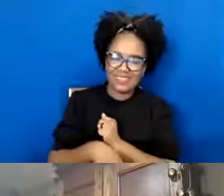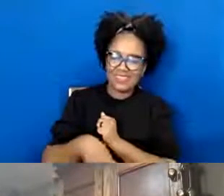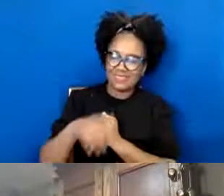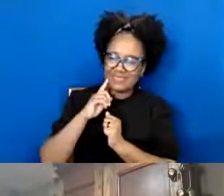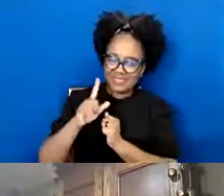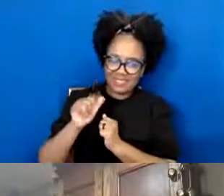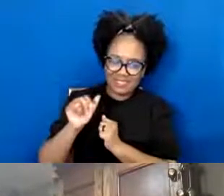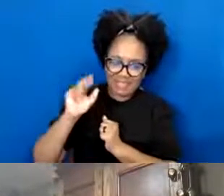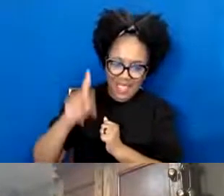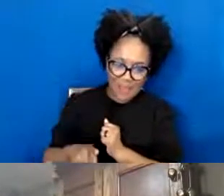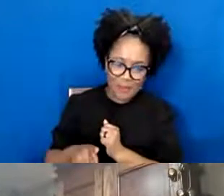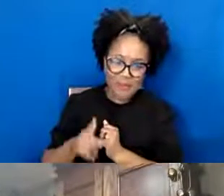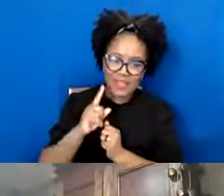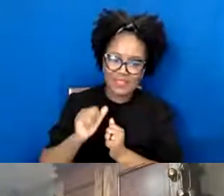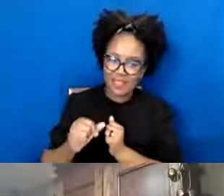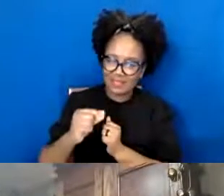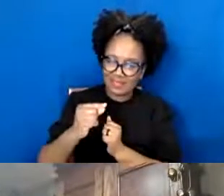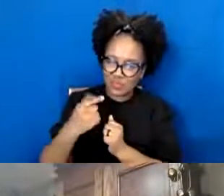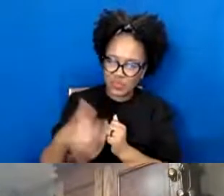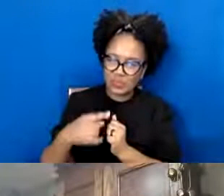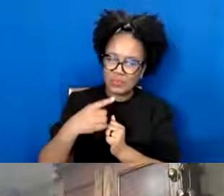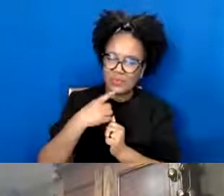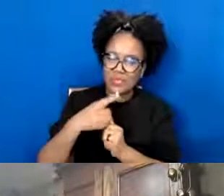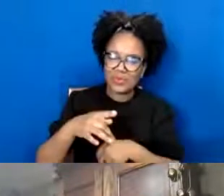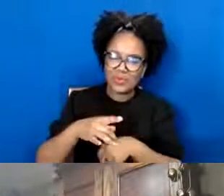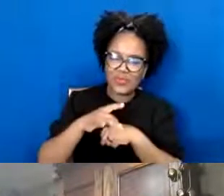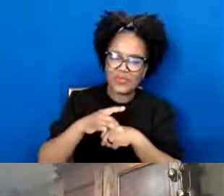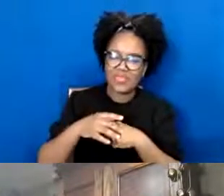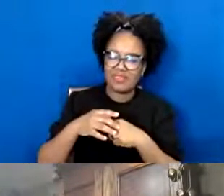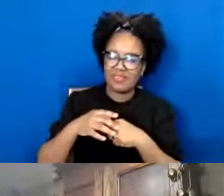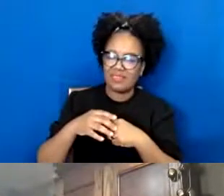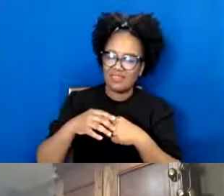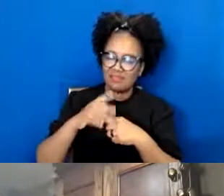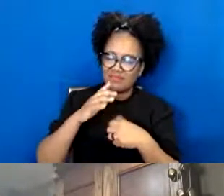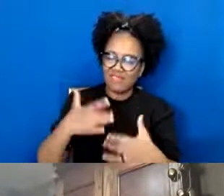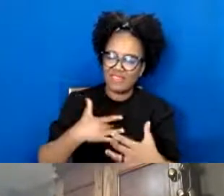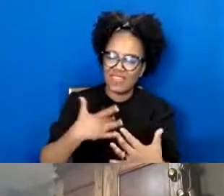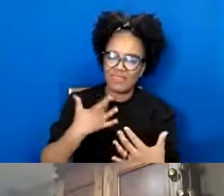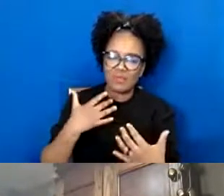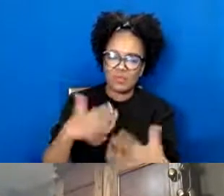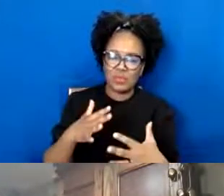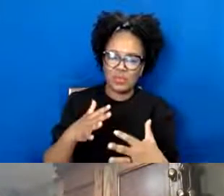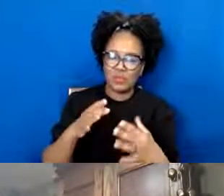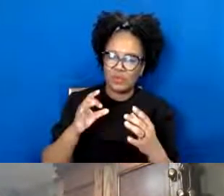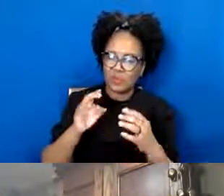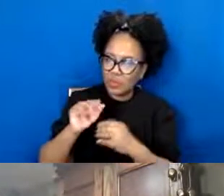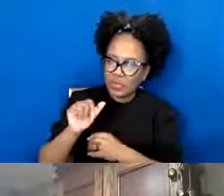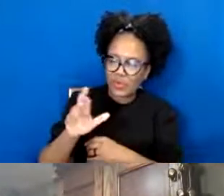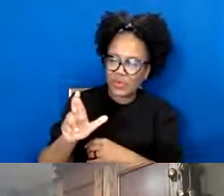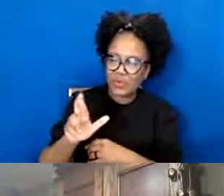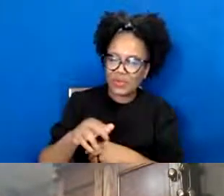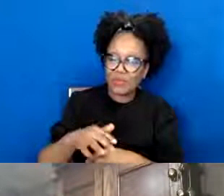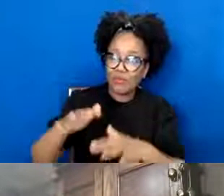choker, mycelial, nuclear. The rain batters the windows. It's after a crash when I'm in